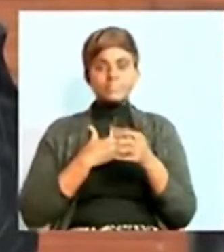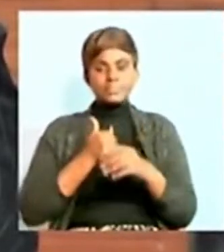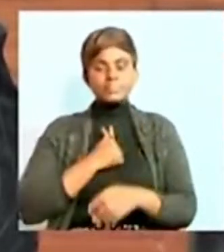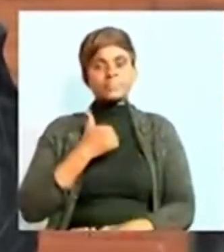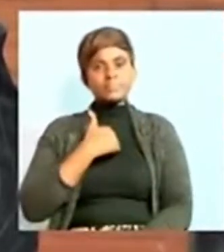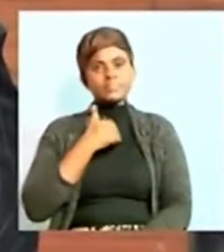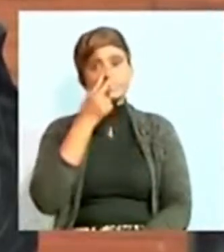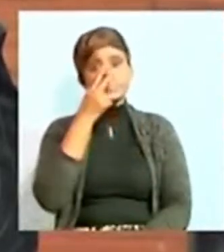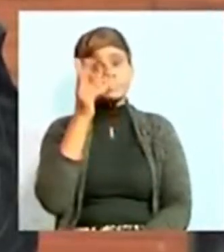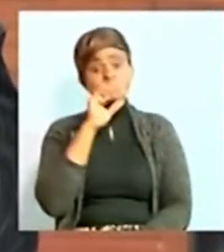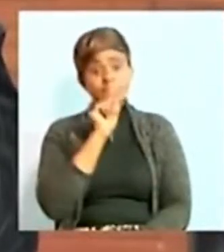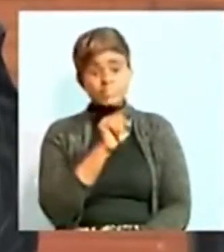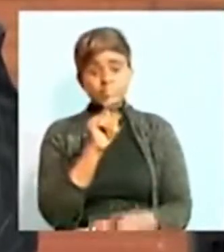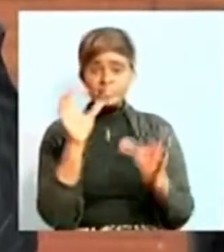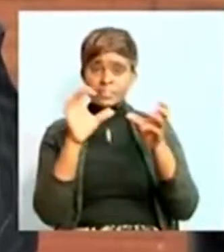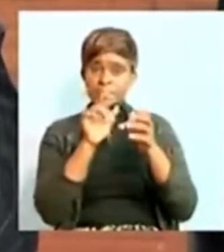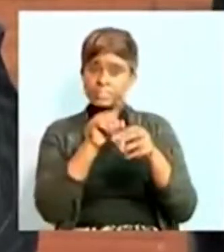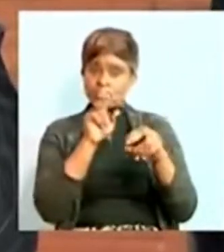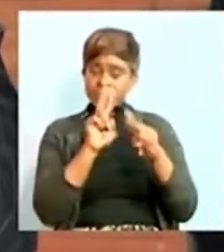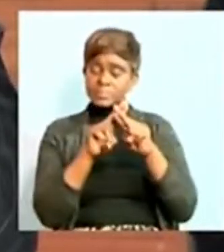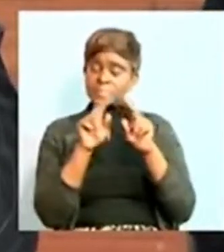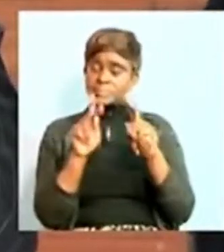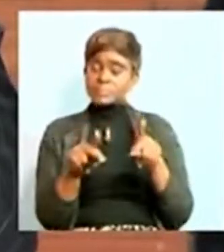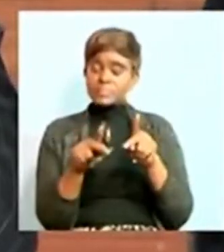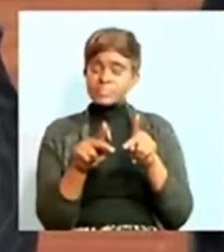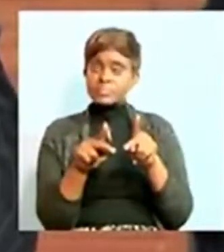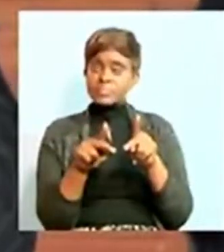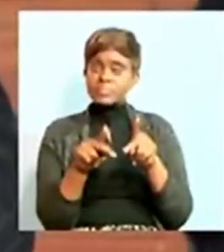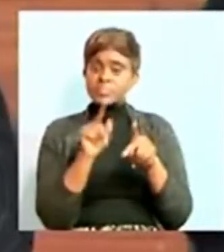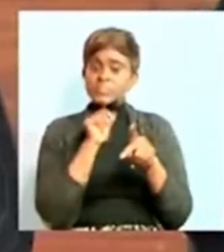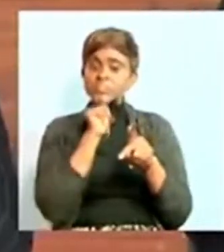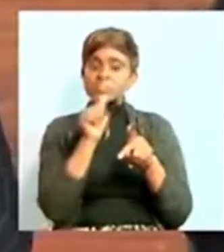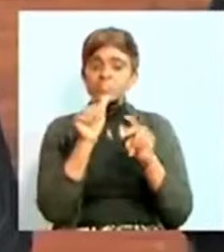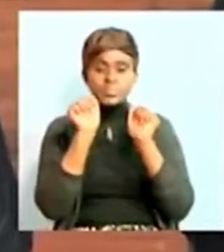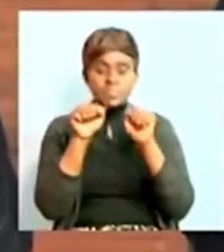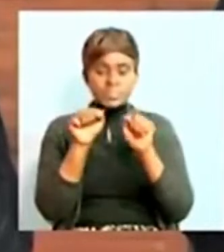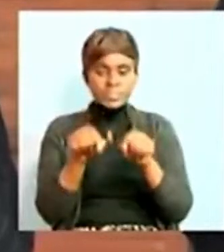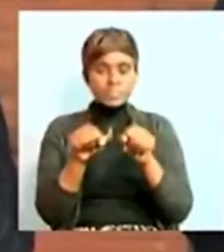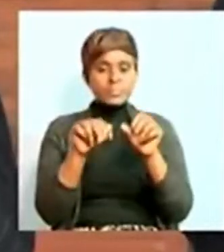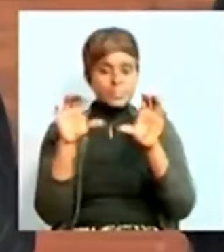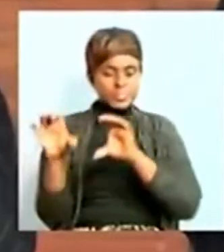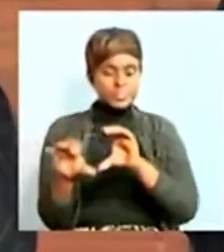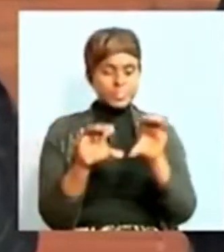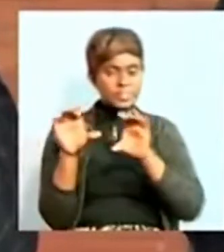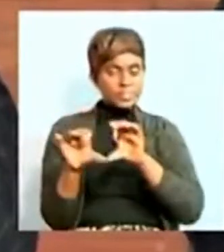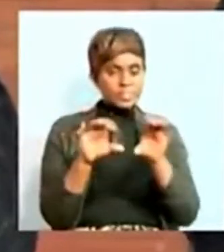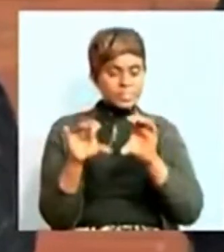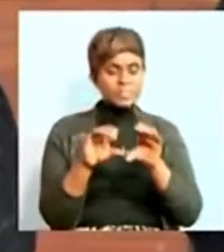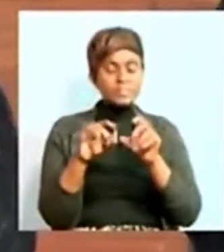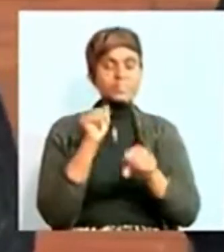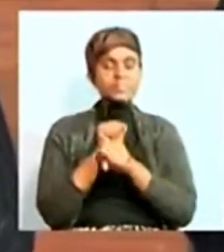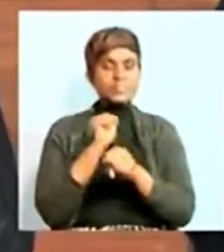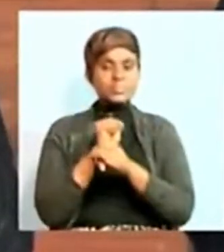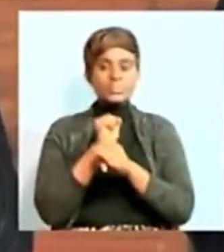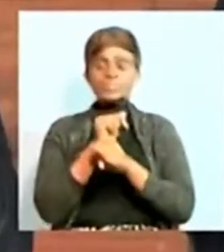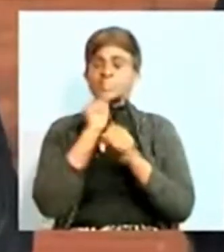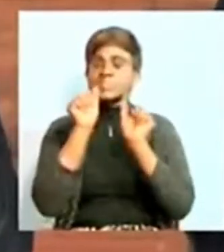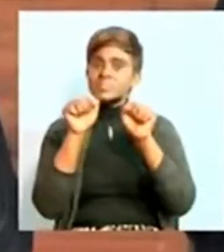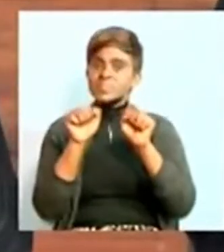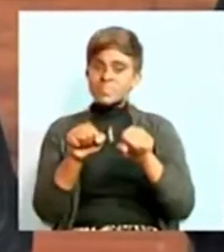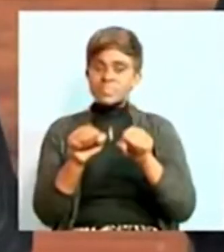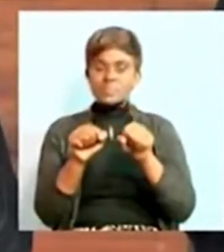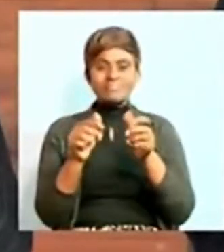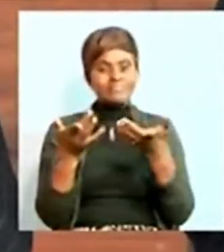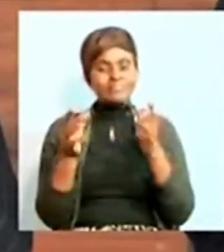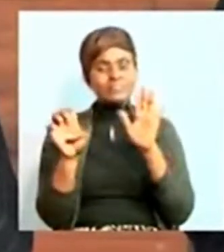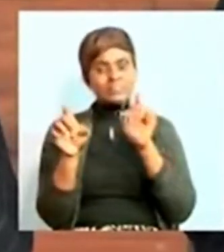that this council chair was not able to do the works, okay,